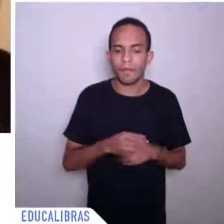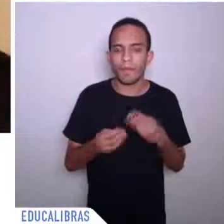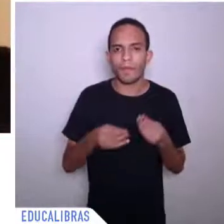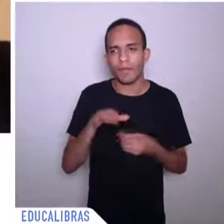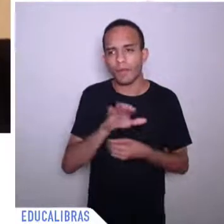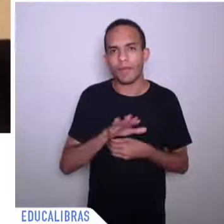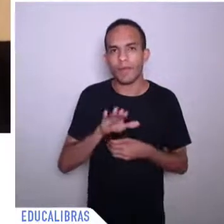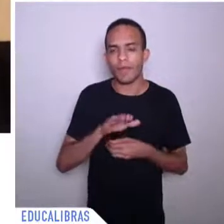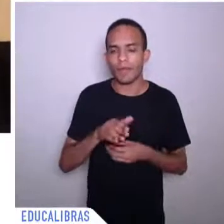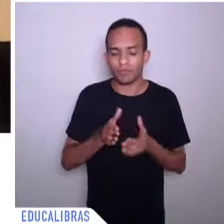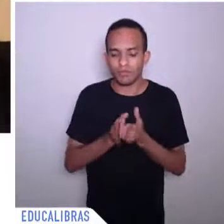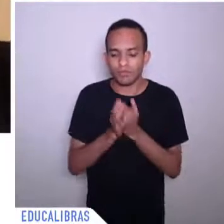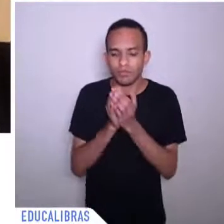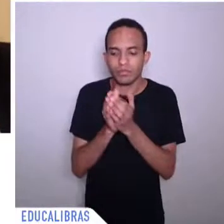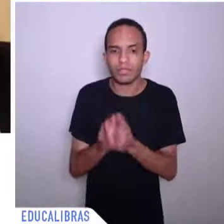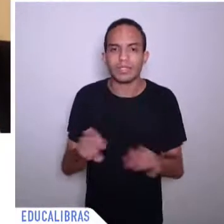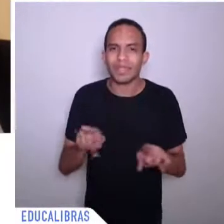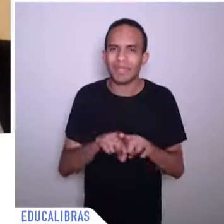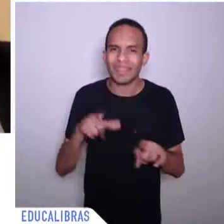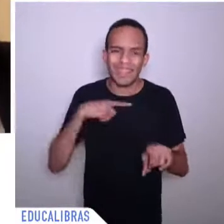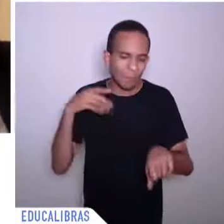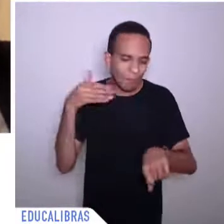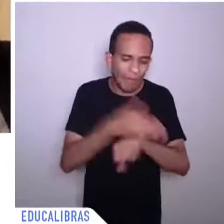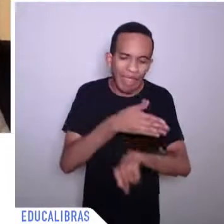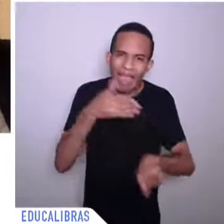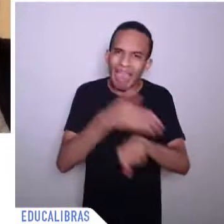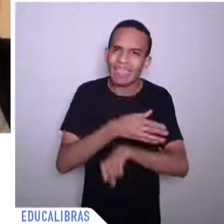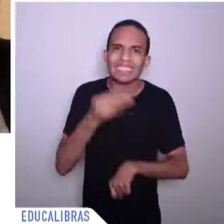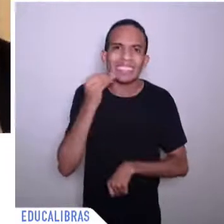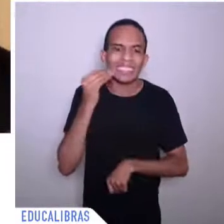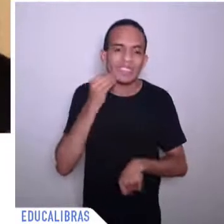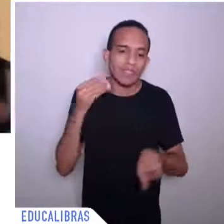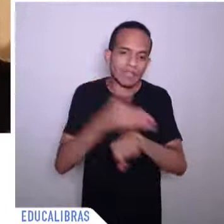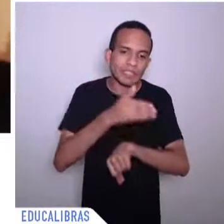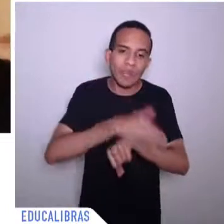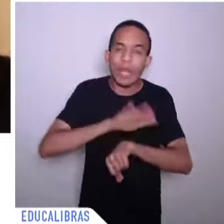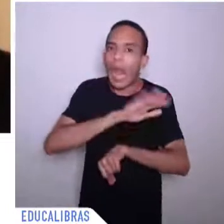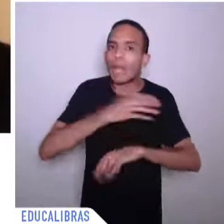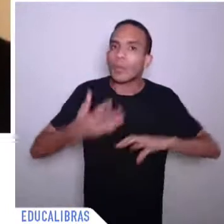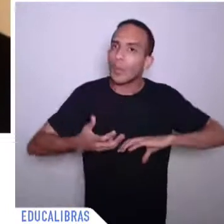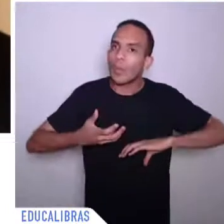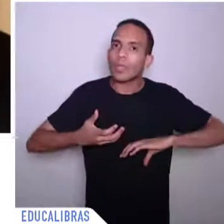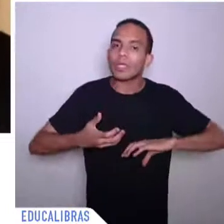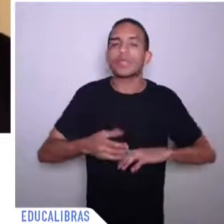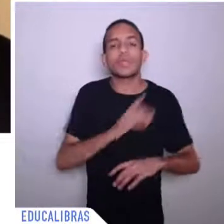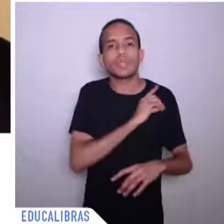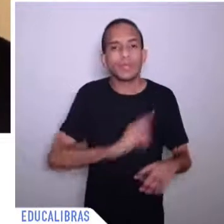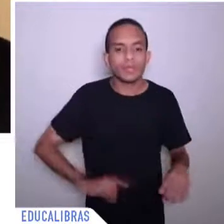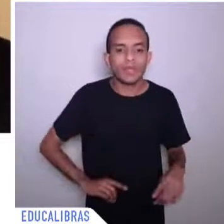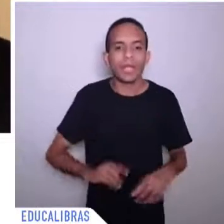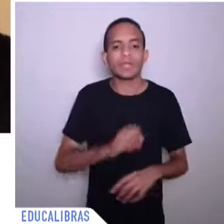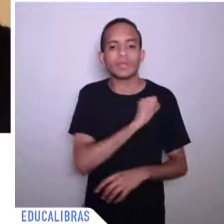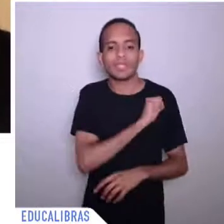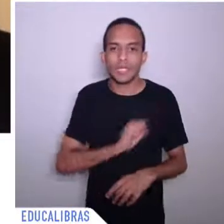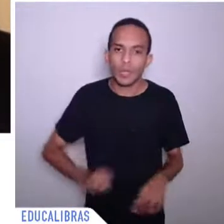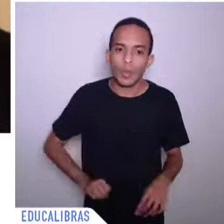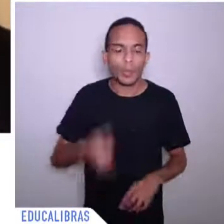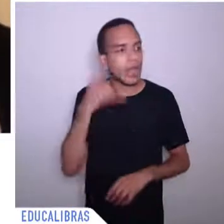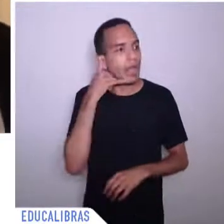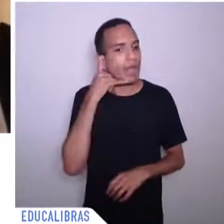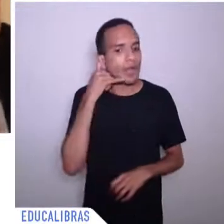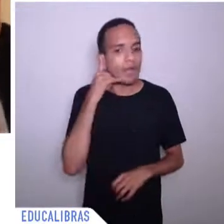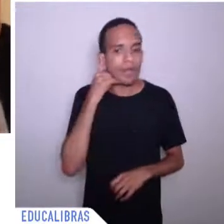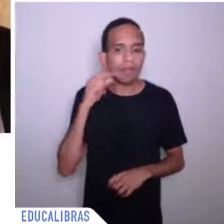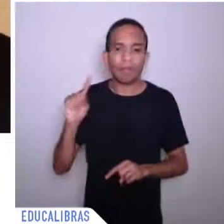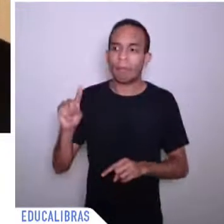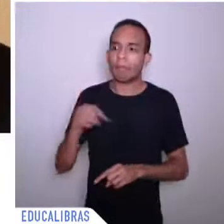of breaking one of the branches, and one attempt of invasion of the House